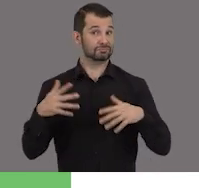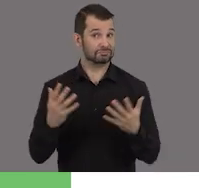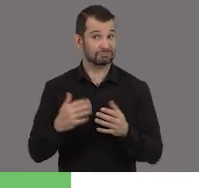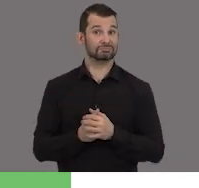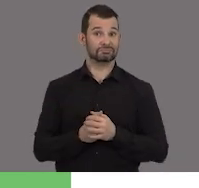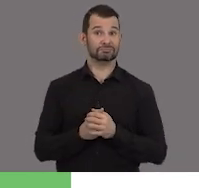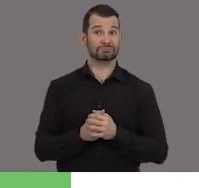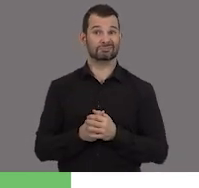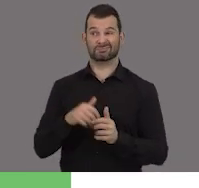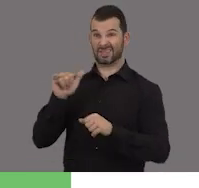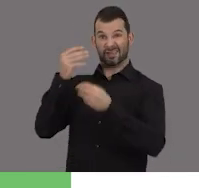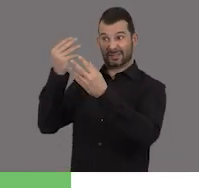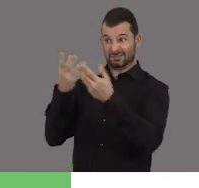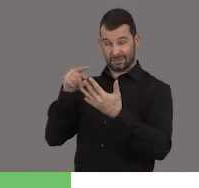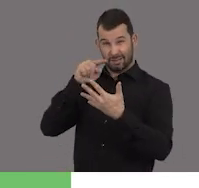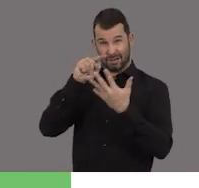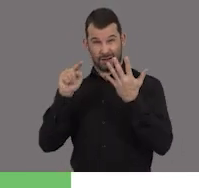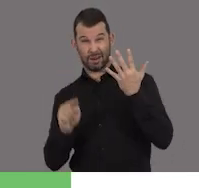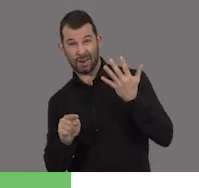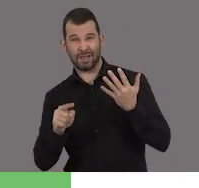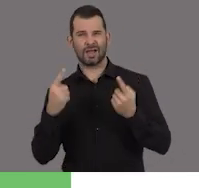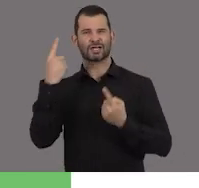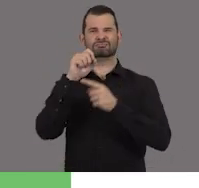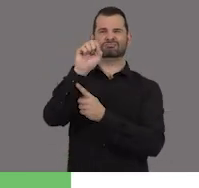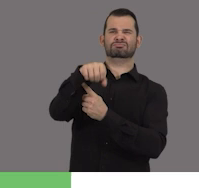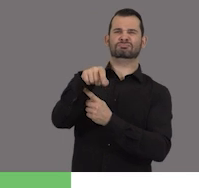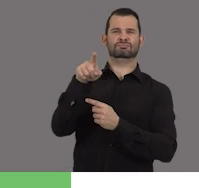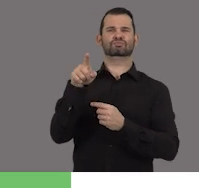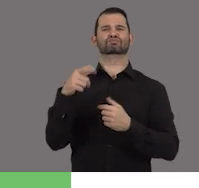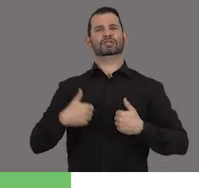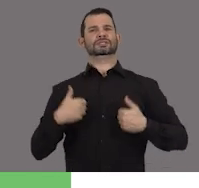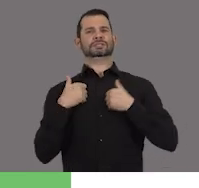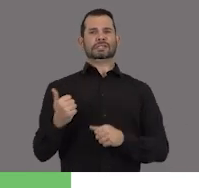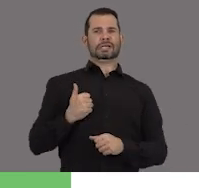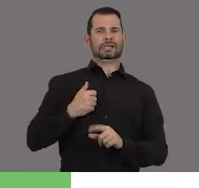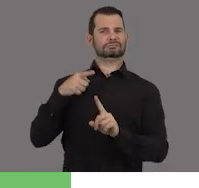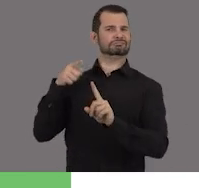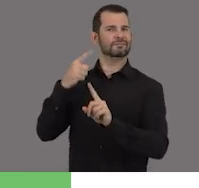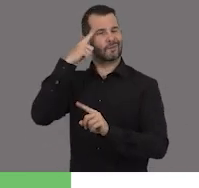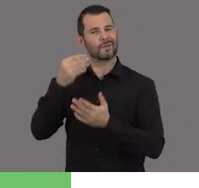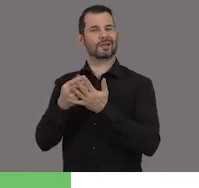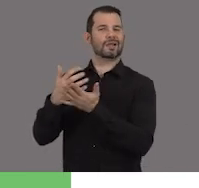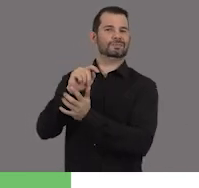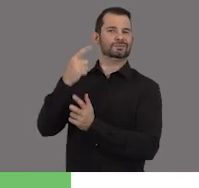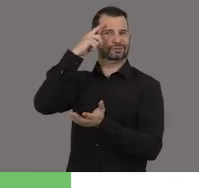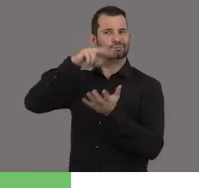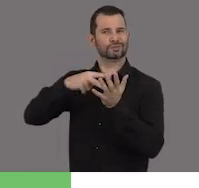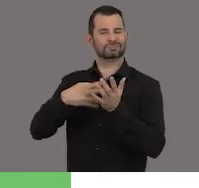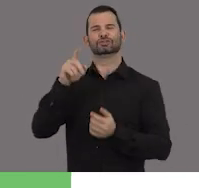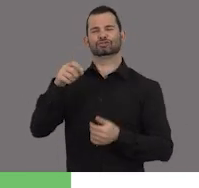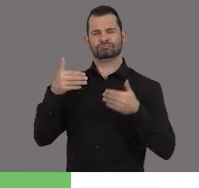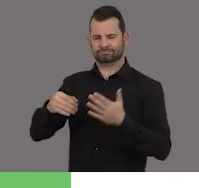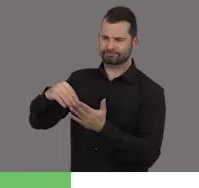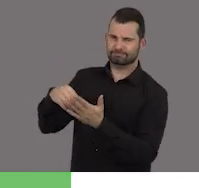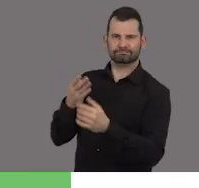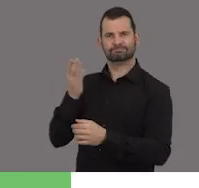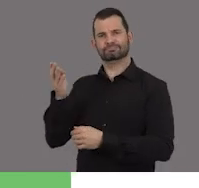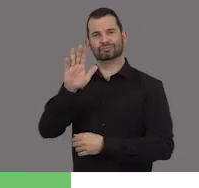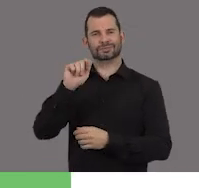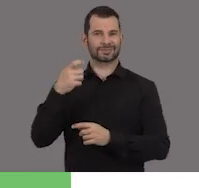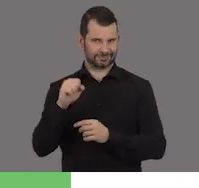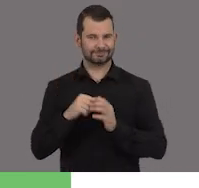answer is, based on the information provided, you would be considered a resident of Canada for income